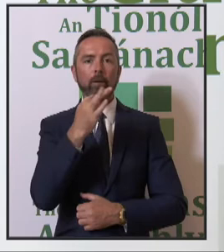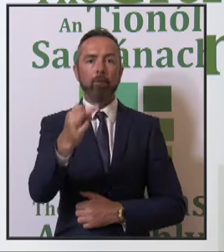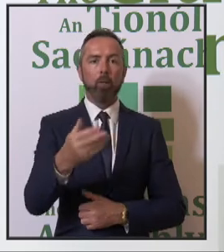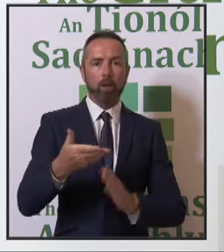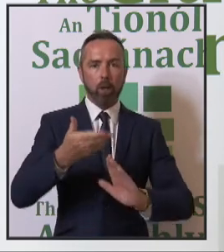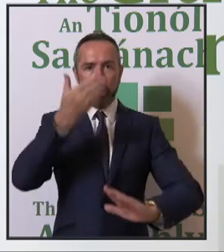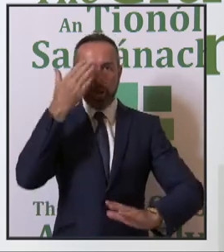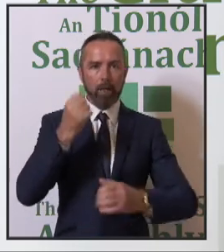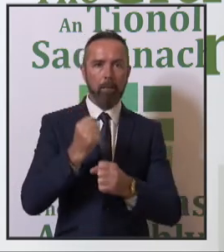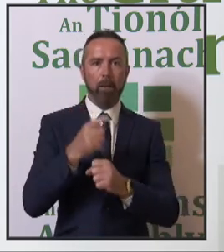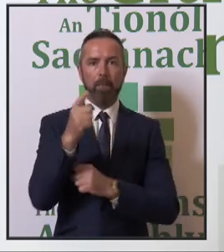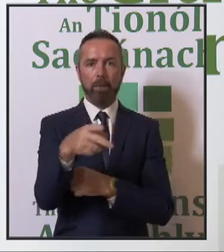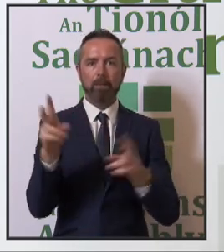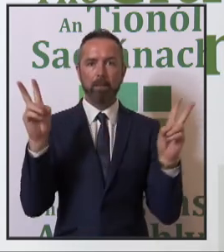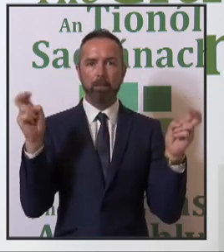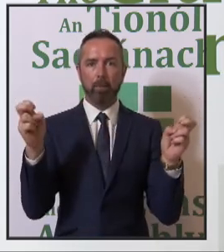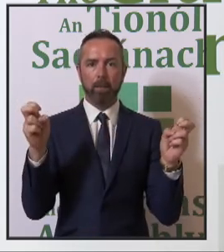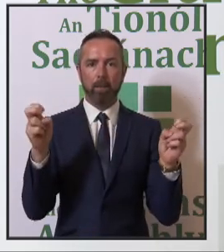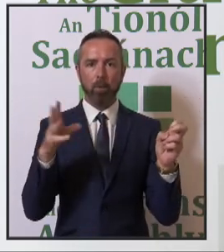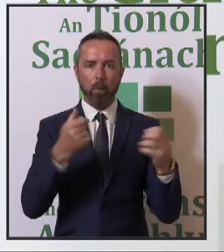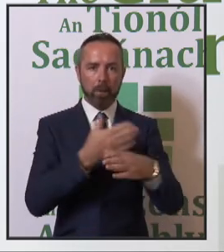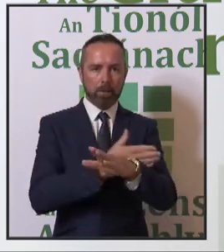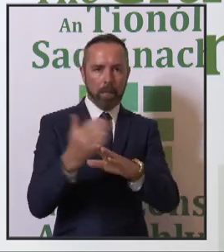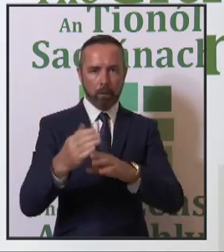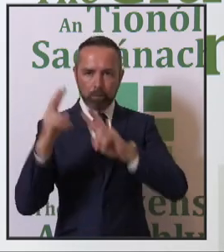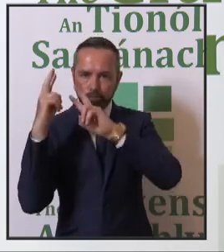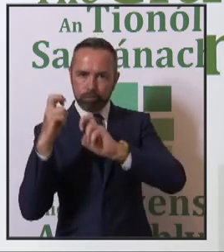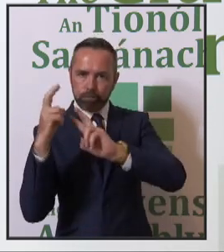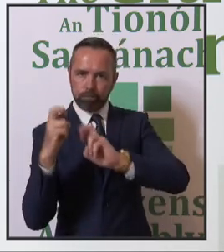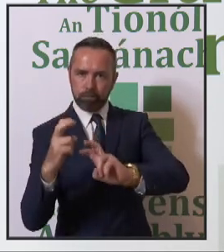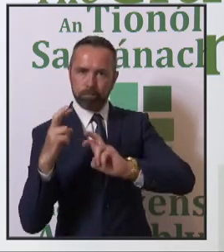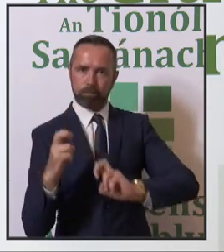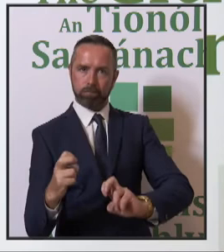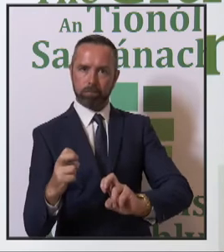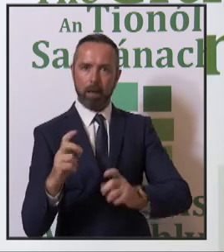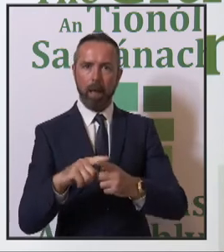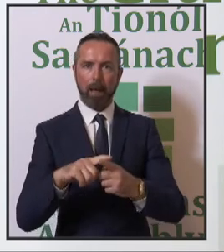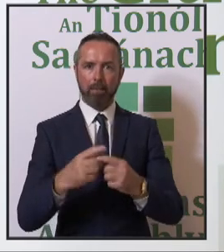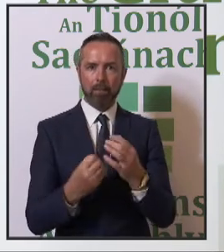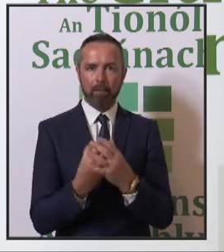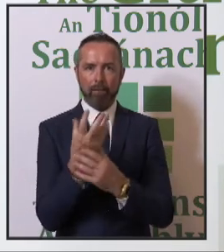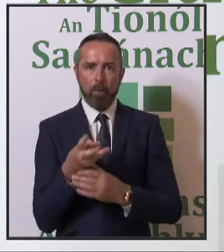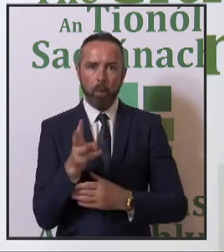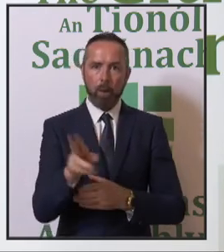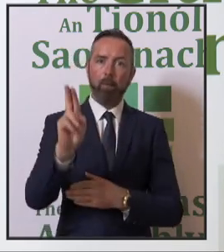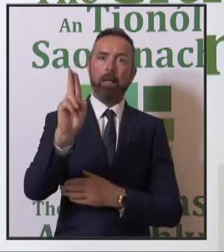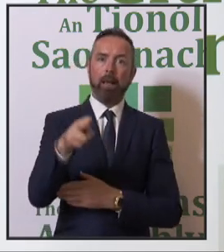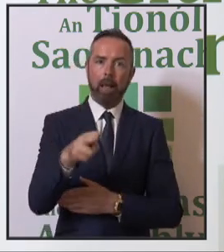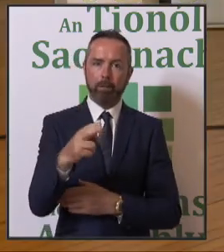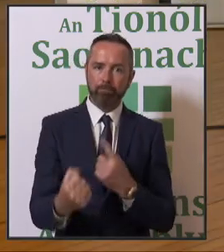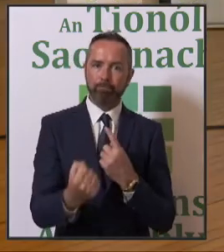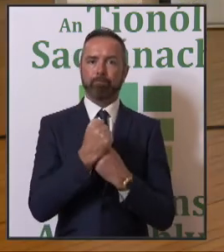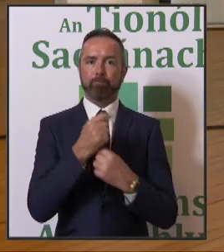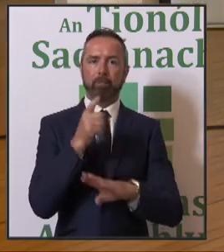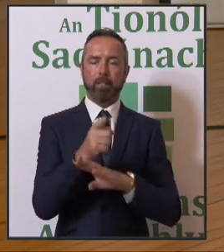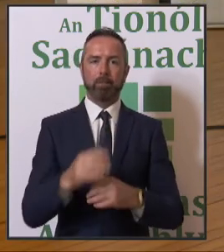this topic as we peel back the very many layers of this problem and come up with ways of potentially addressing it. It's